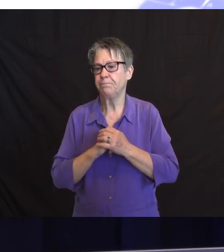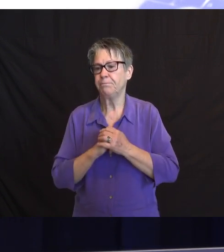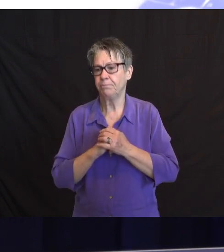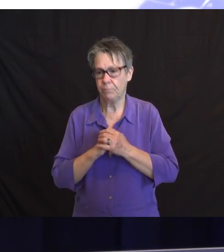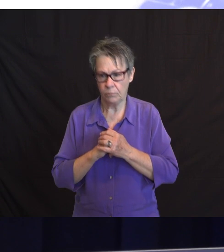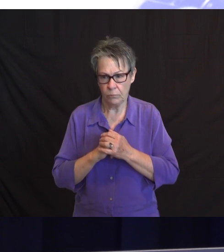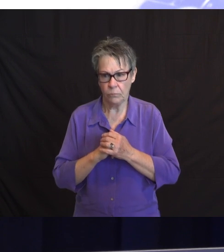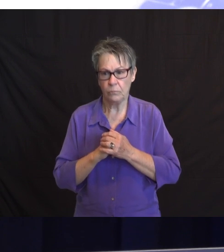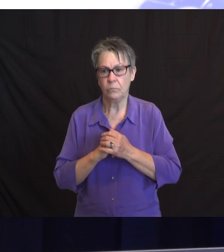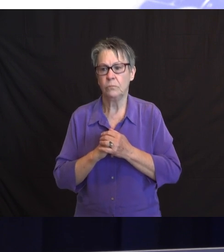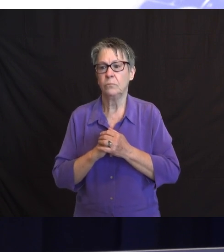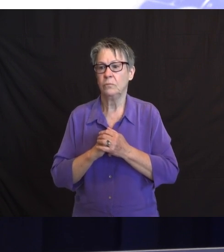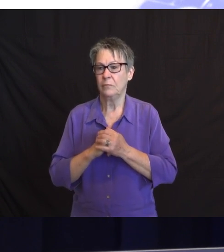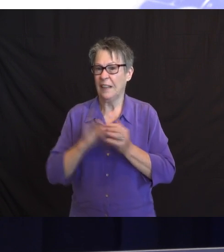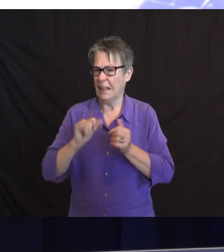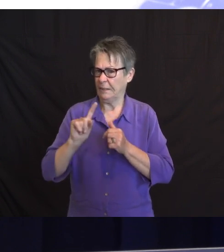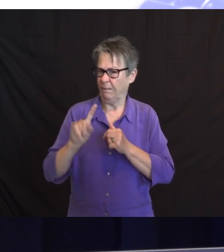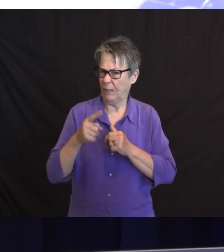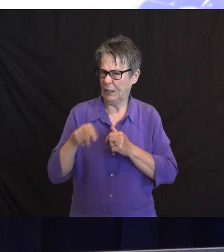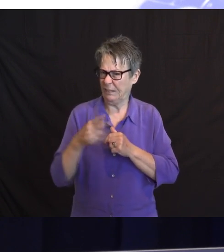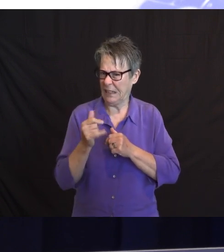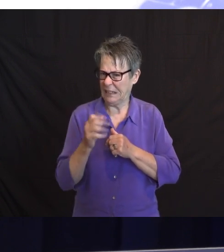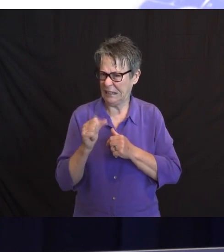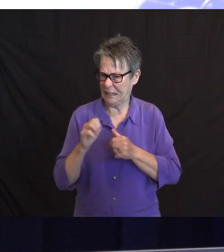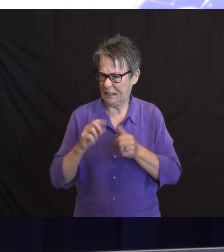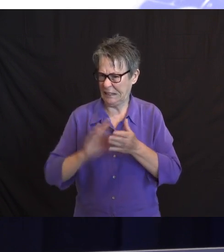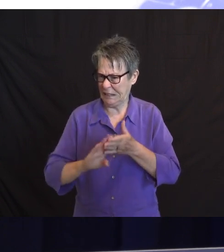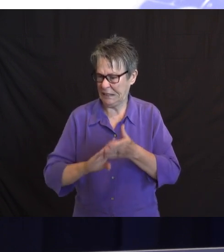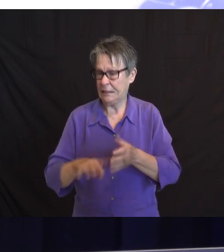is just part of the launch that I said opening, is